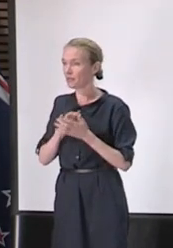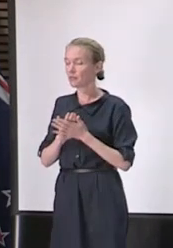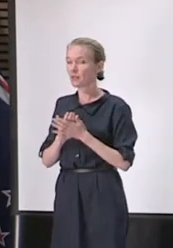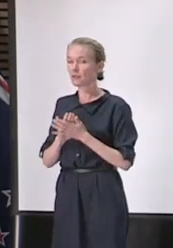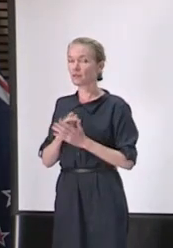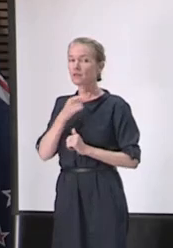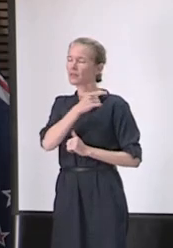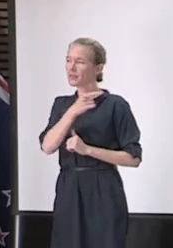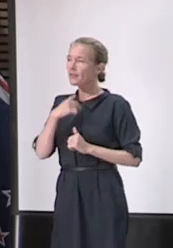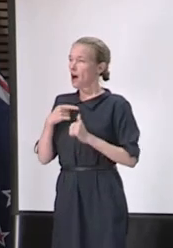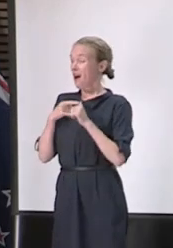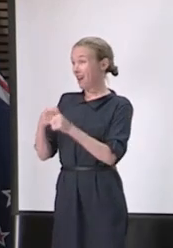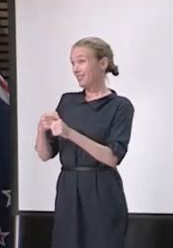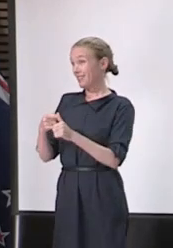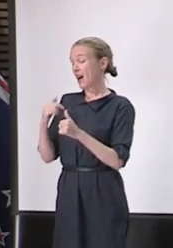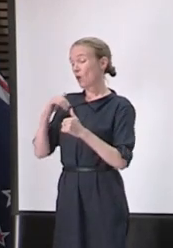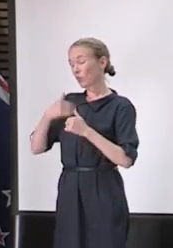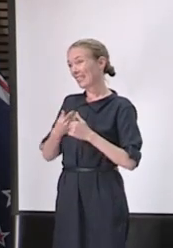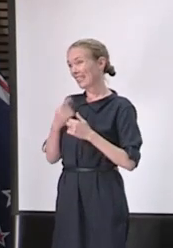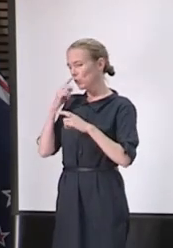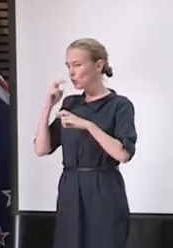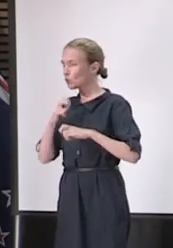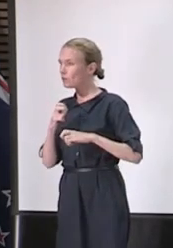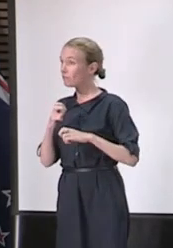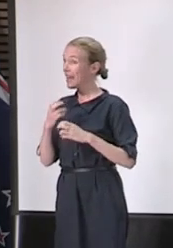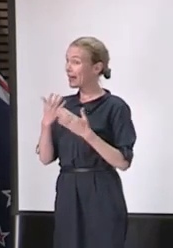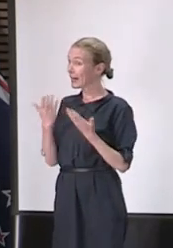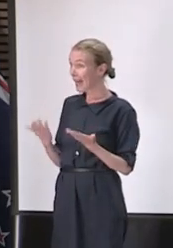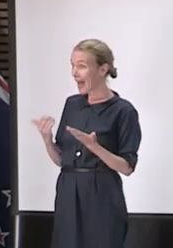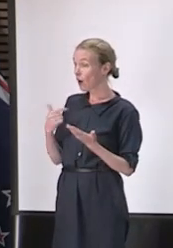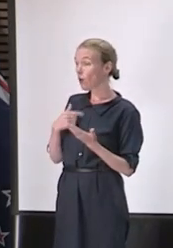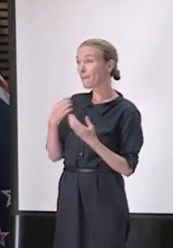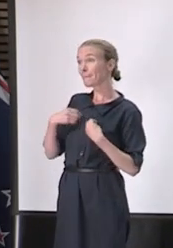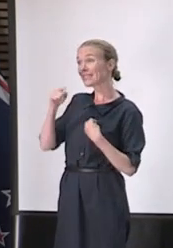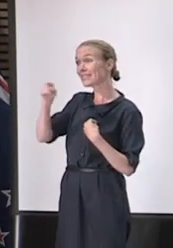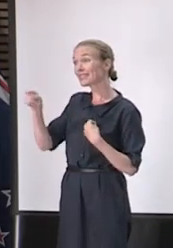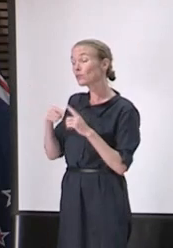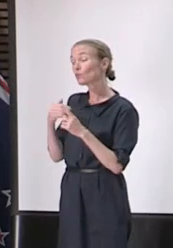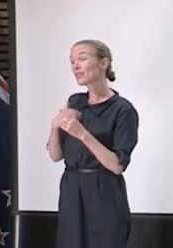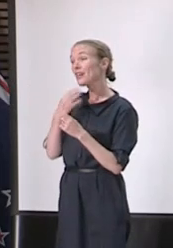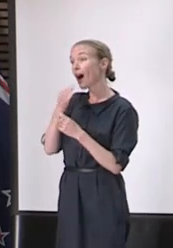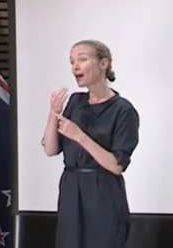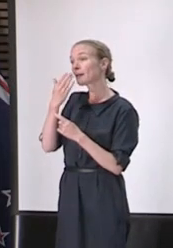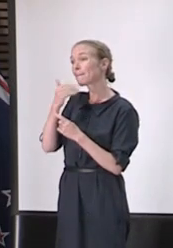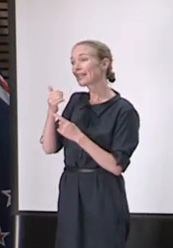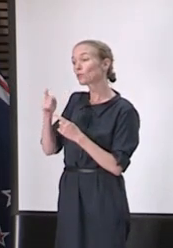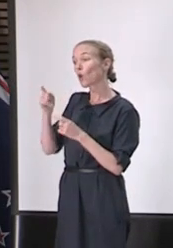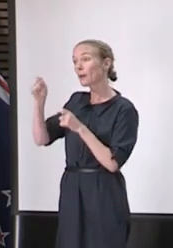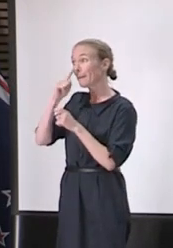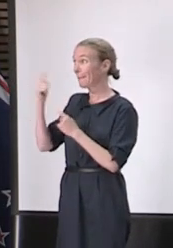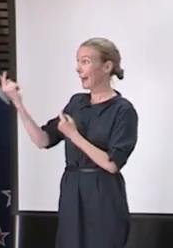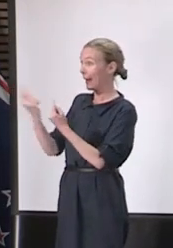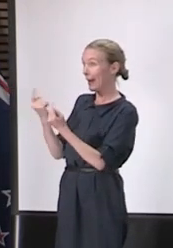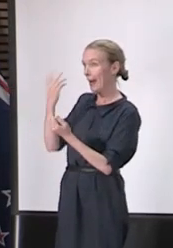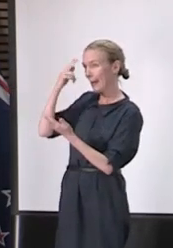are for legitimate health reasons, if people are in close contact with another in particular. But equally, there may be